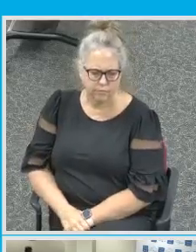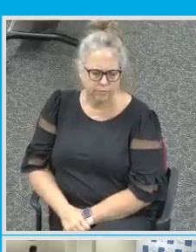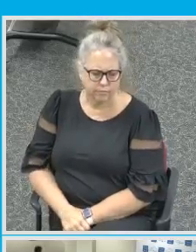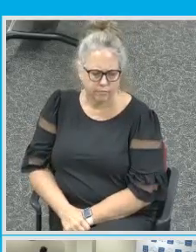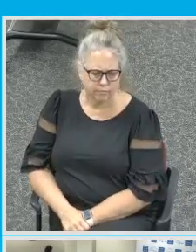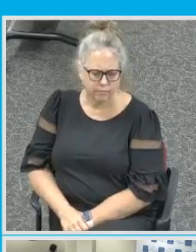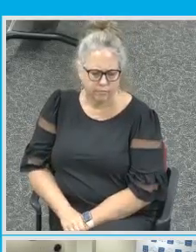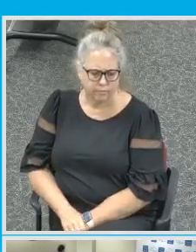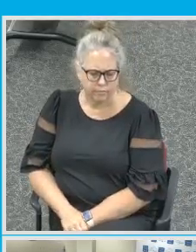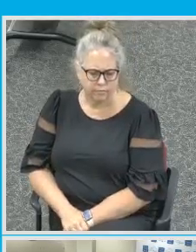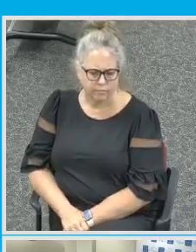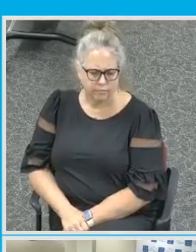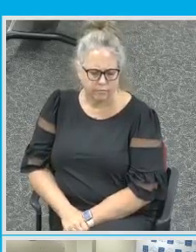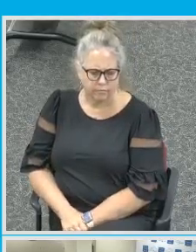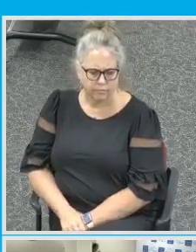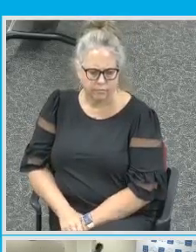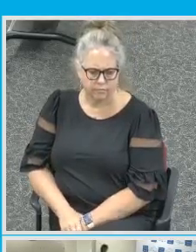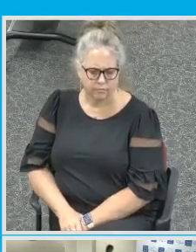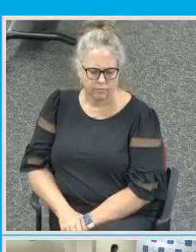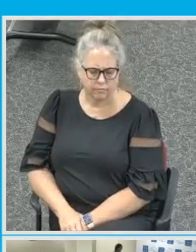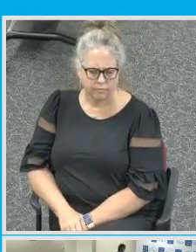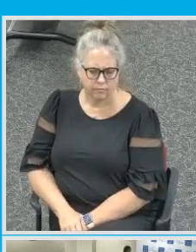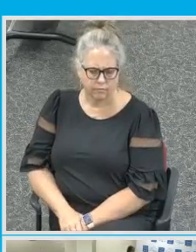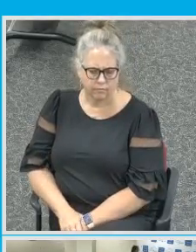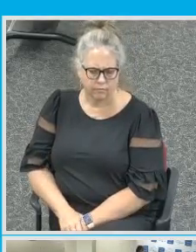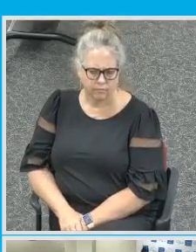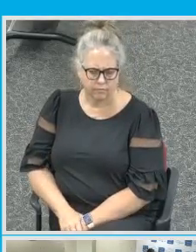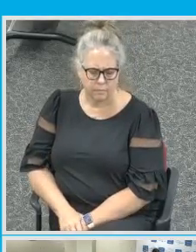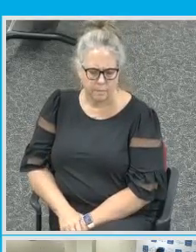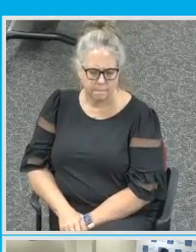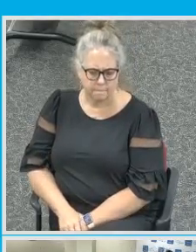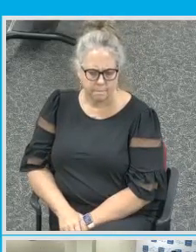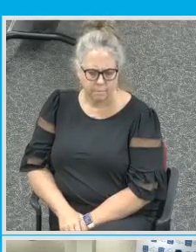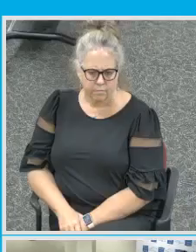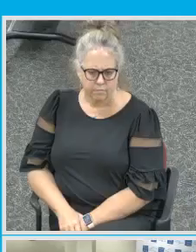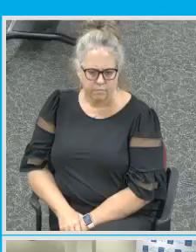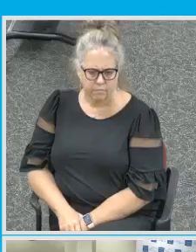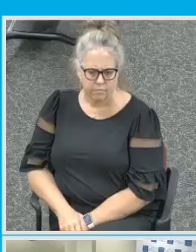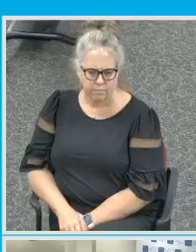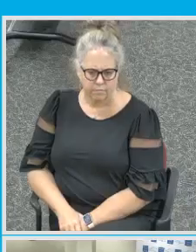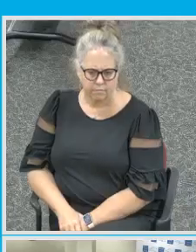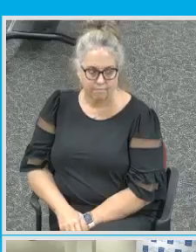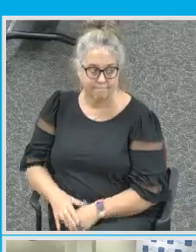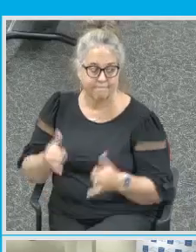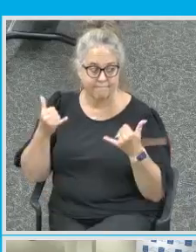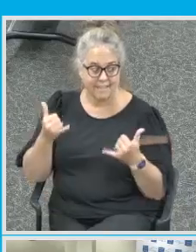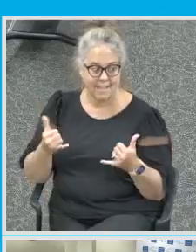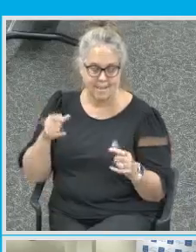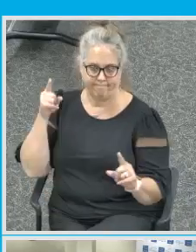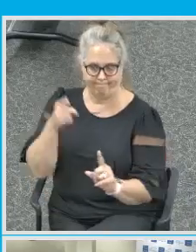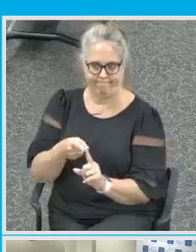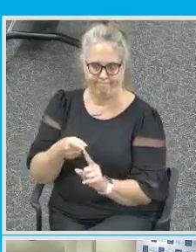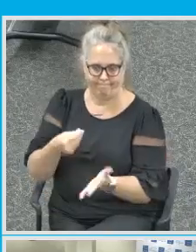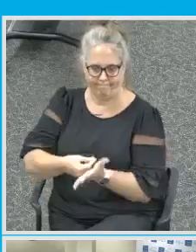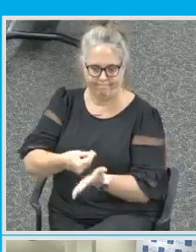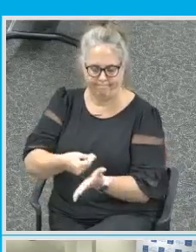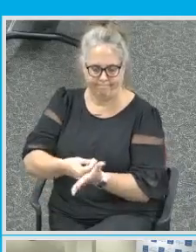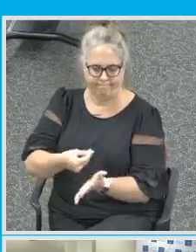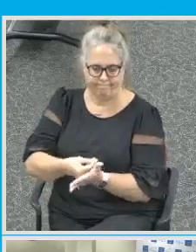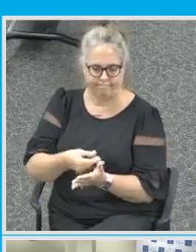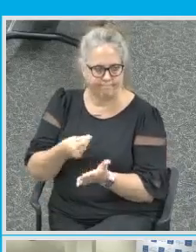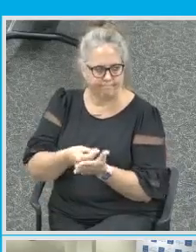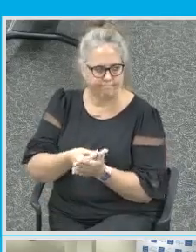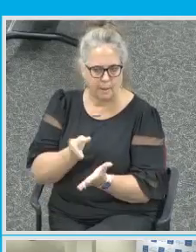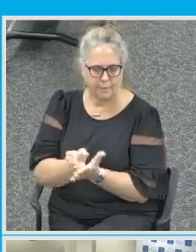Okay, and that takes us to our finance and budget presentation. Mr. Chair?